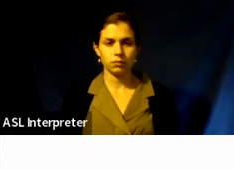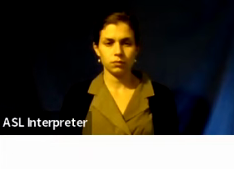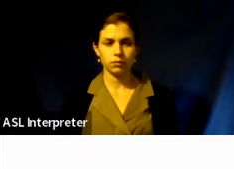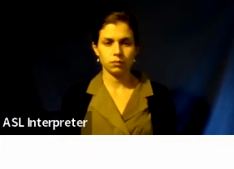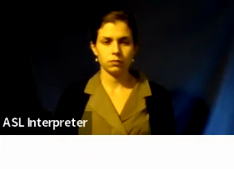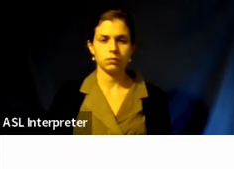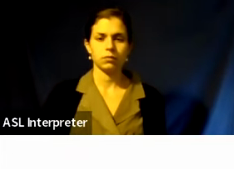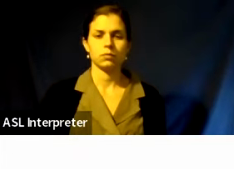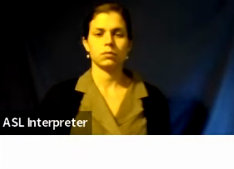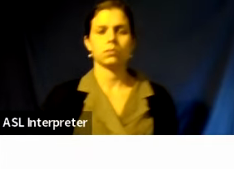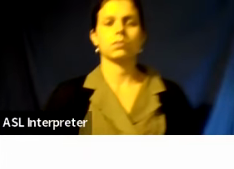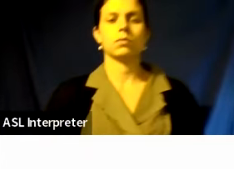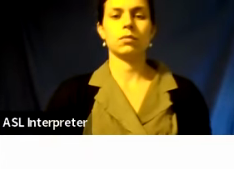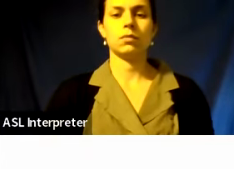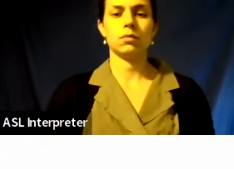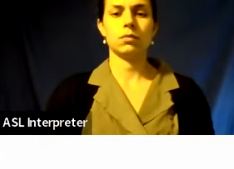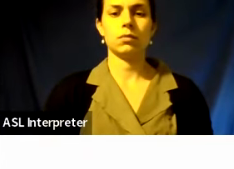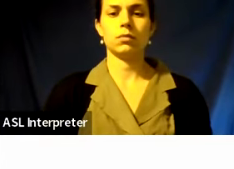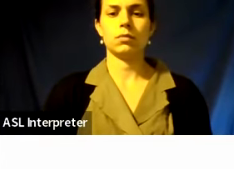here we go.